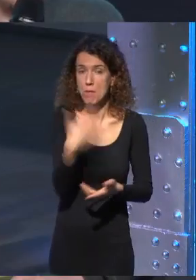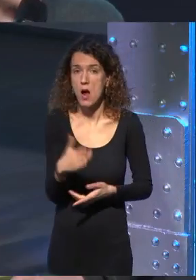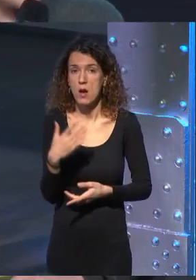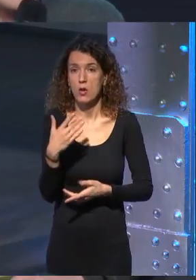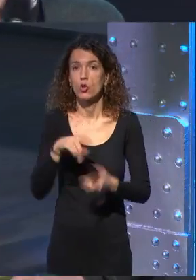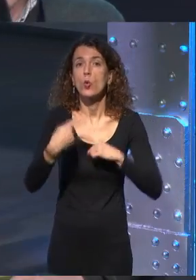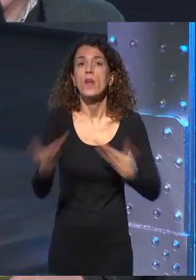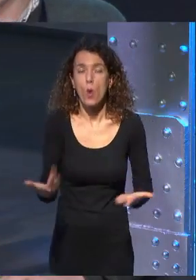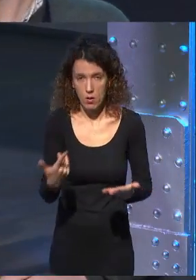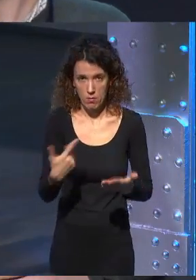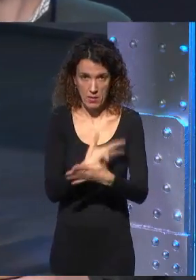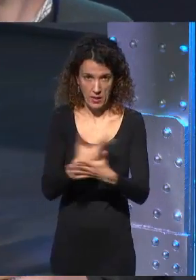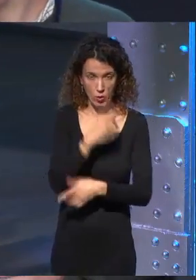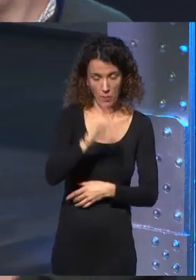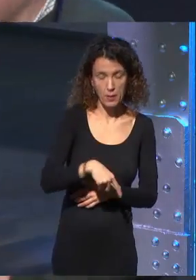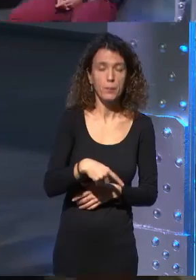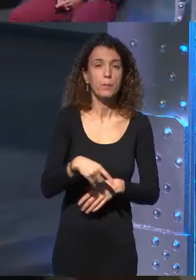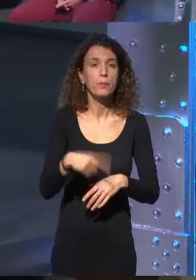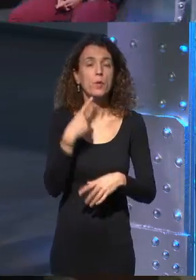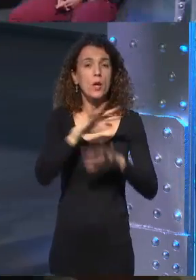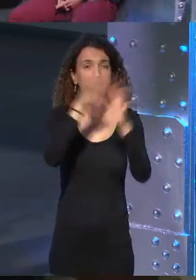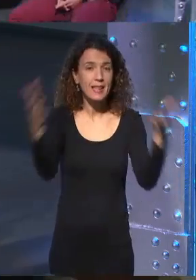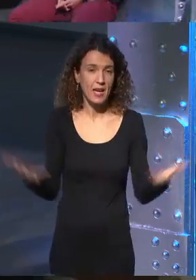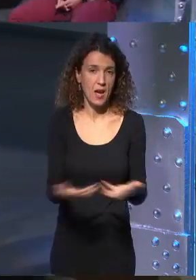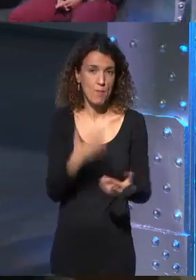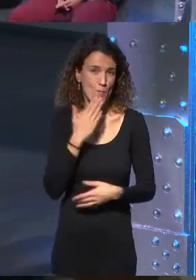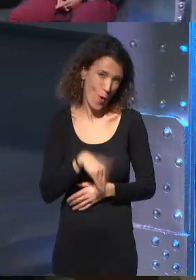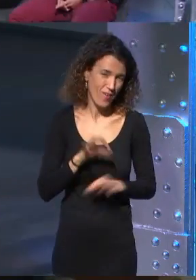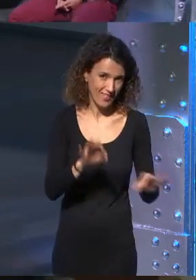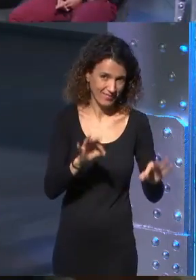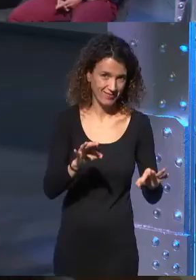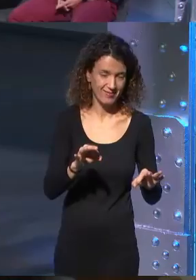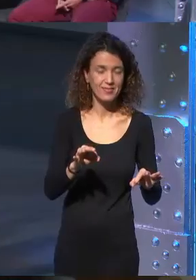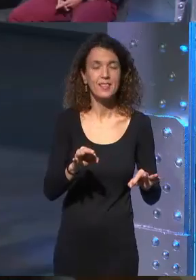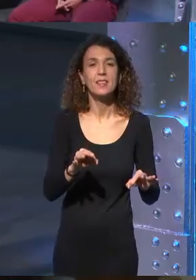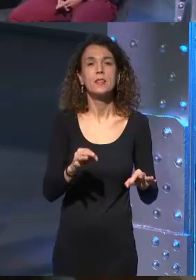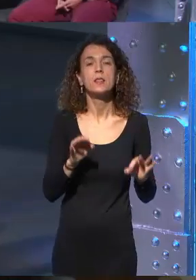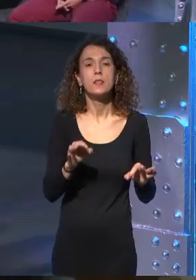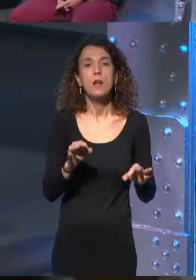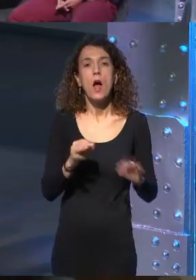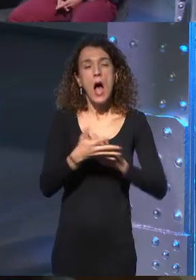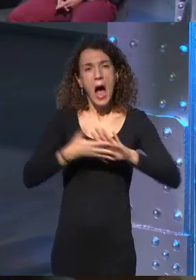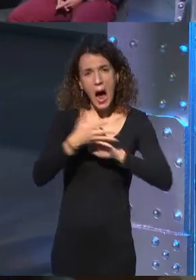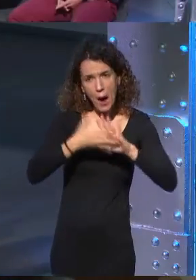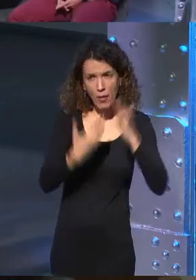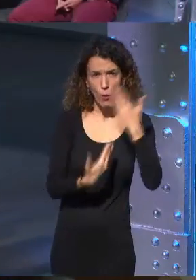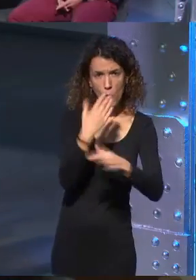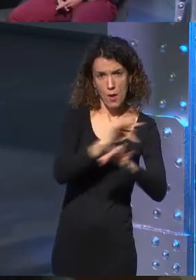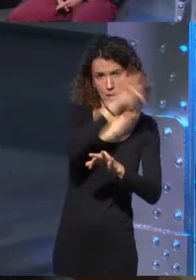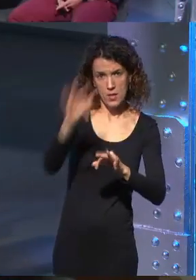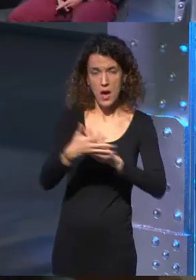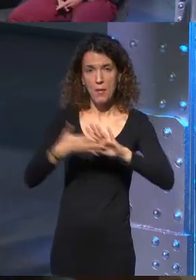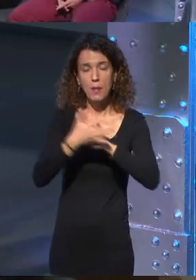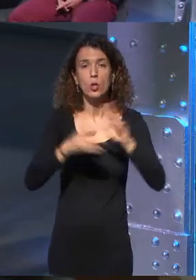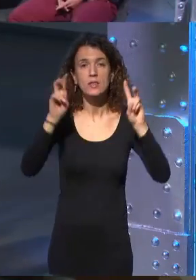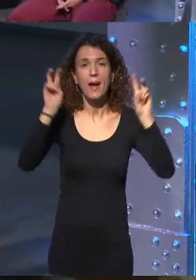they also told me what would happen if I misused it. And based understanding that internet